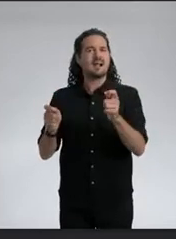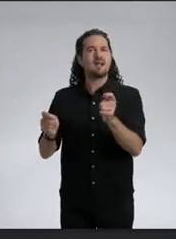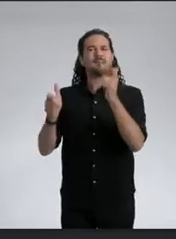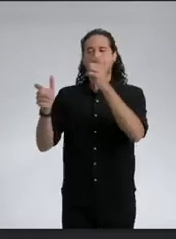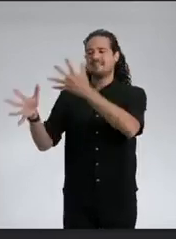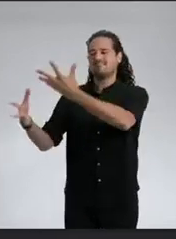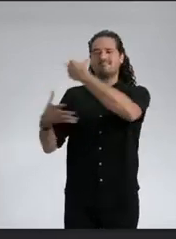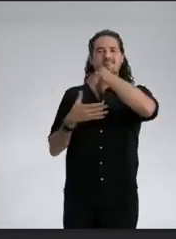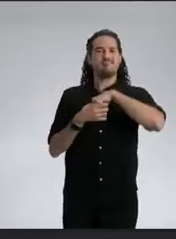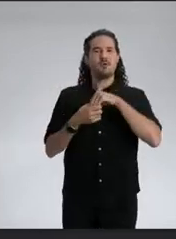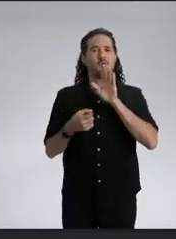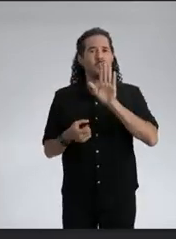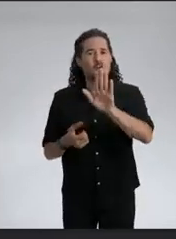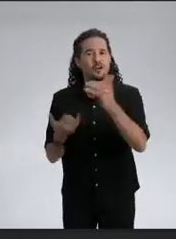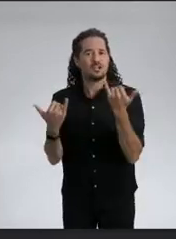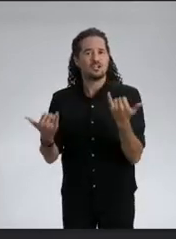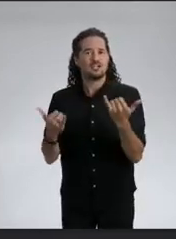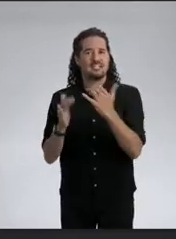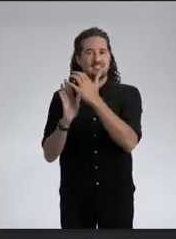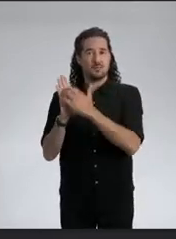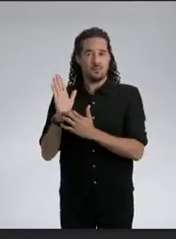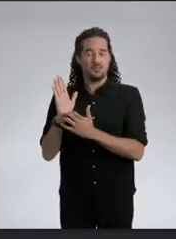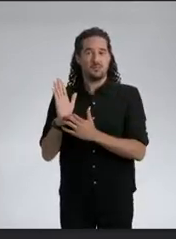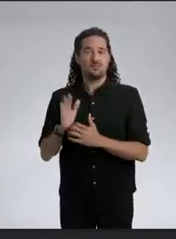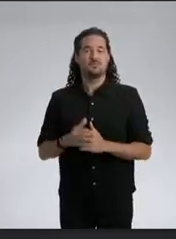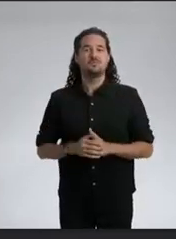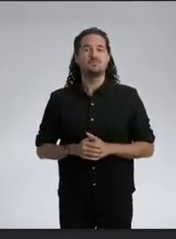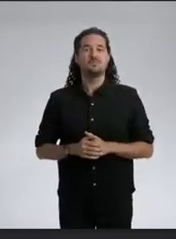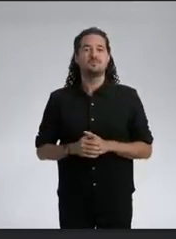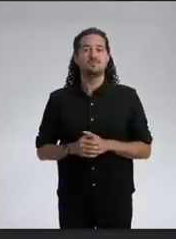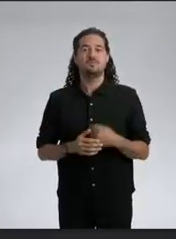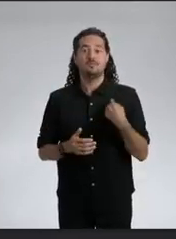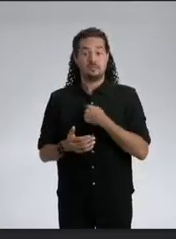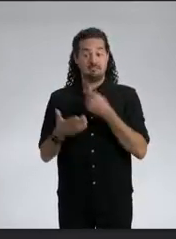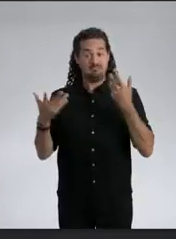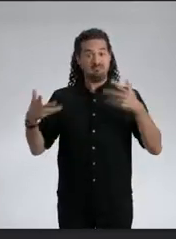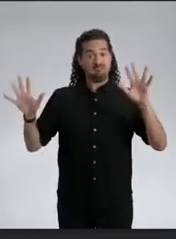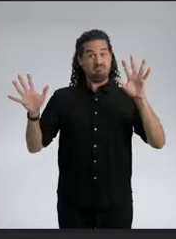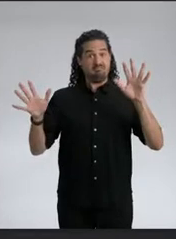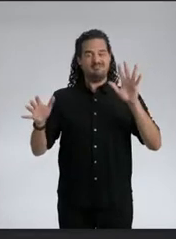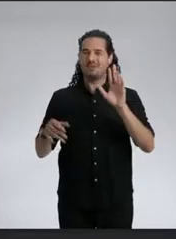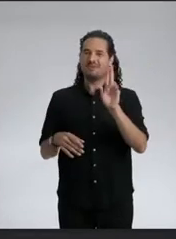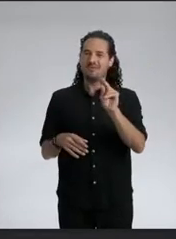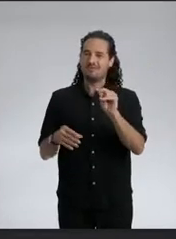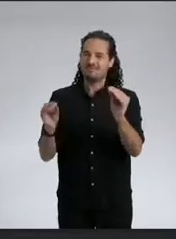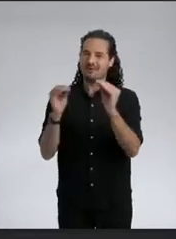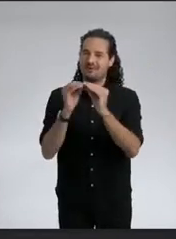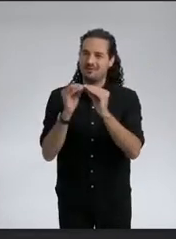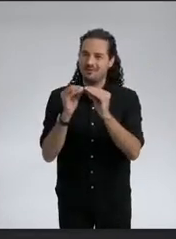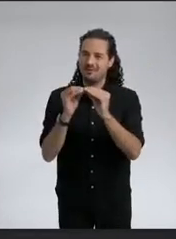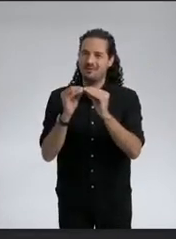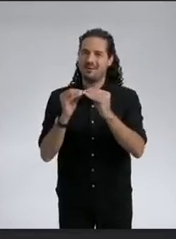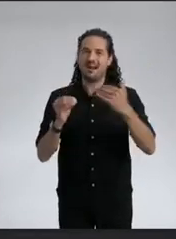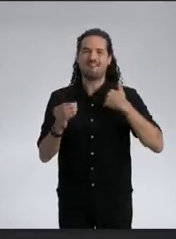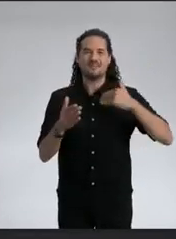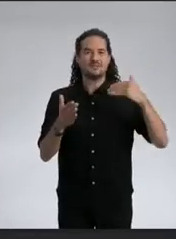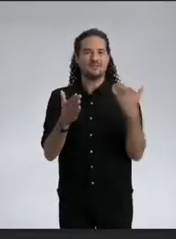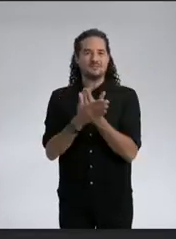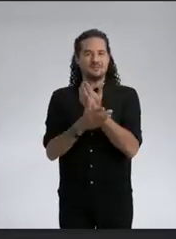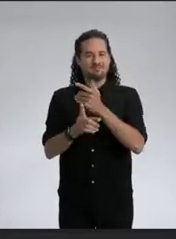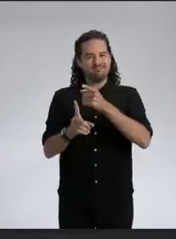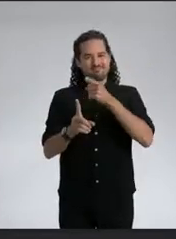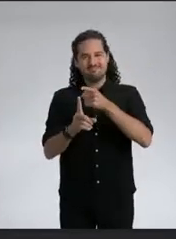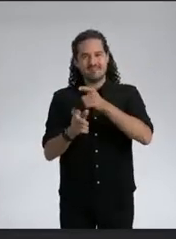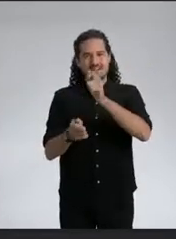in your existing code. And we didn't stop there. We've added new, purposely crafted APIs that